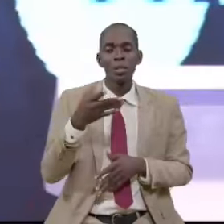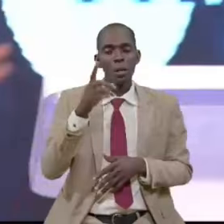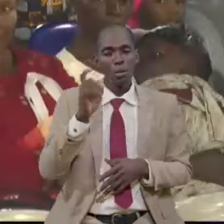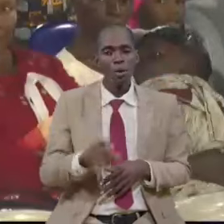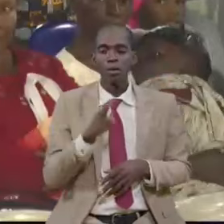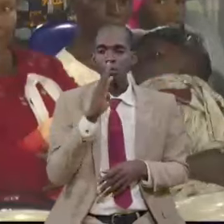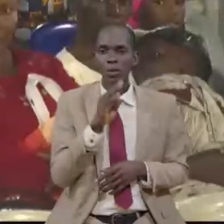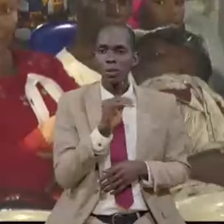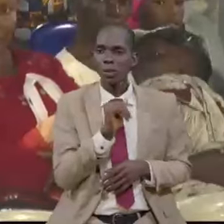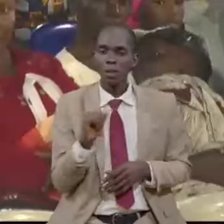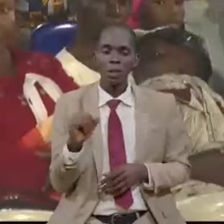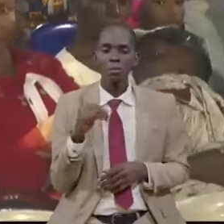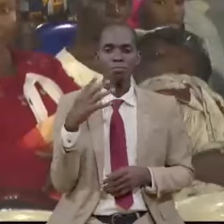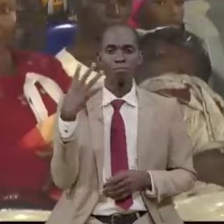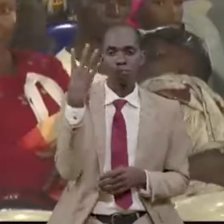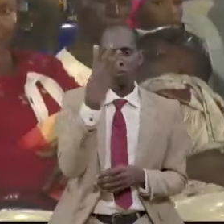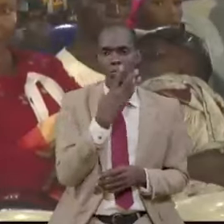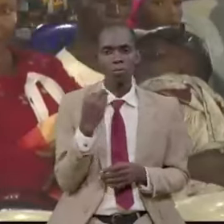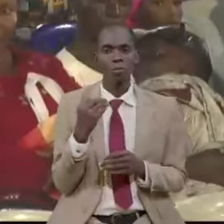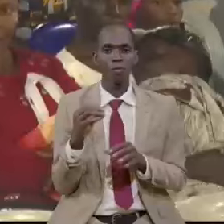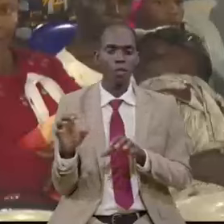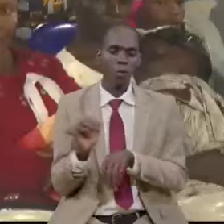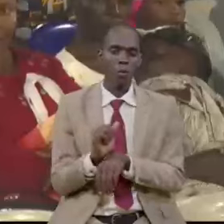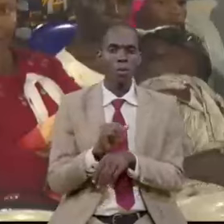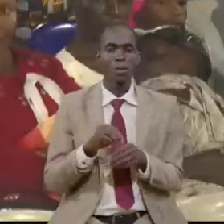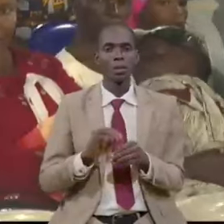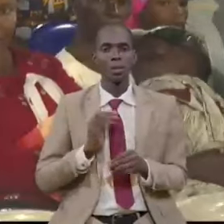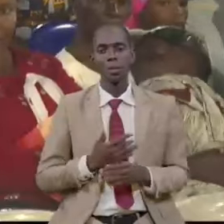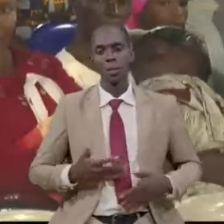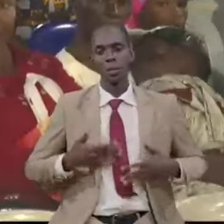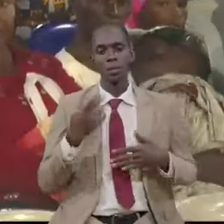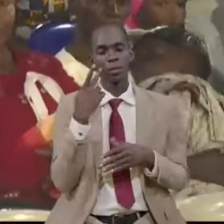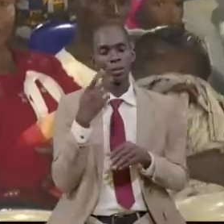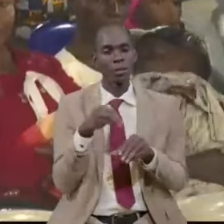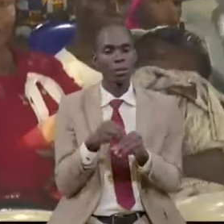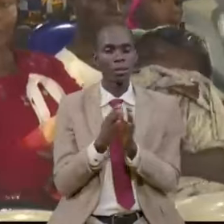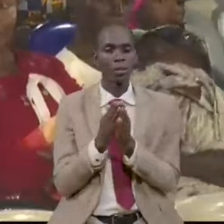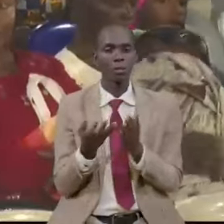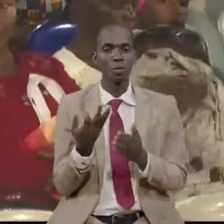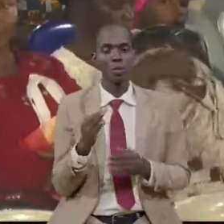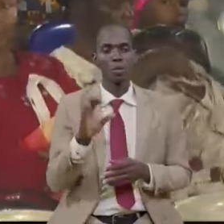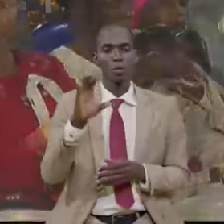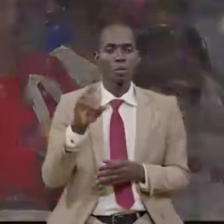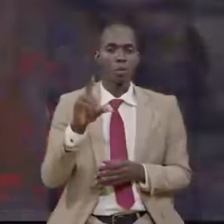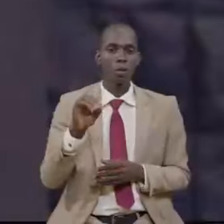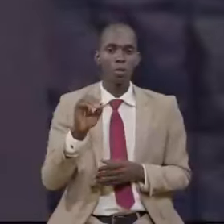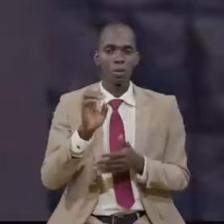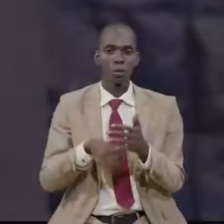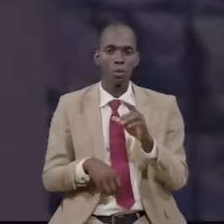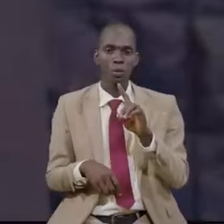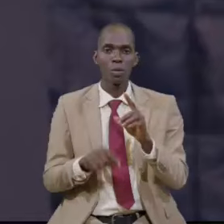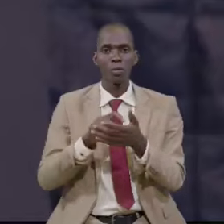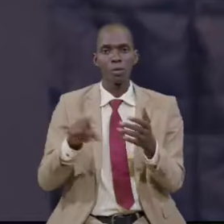at Colossians chapter 1. And I'm reading from verse 12. Colossians chapter 1, verse